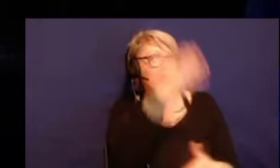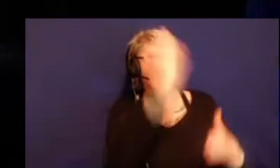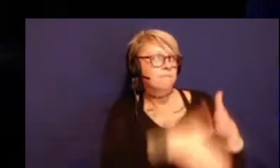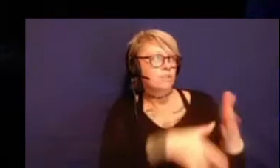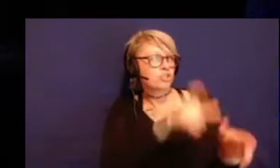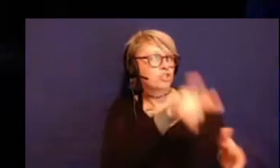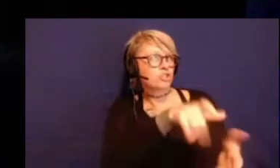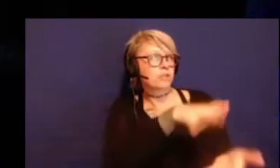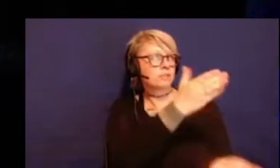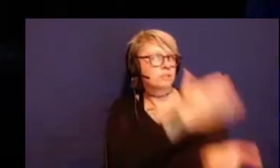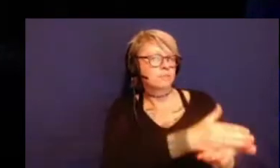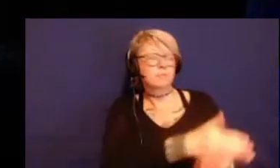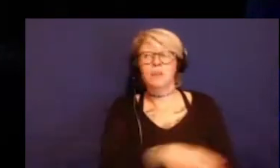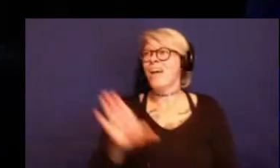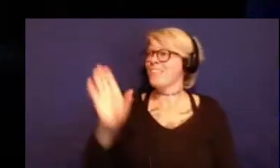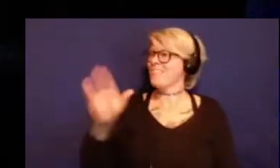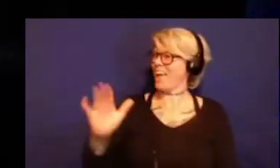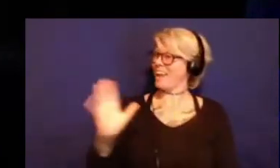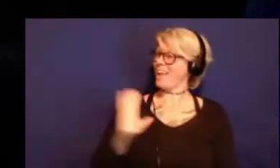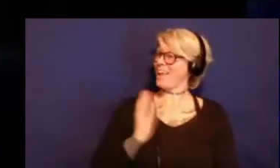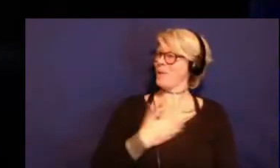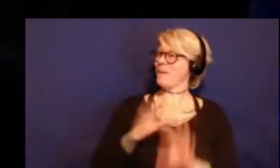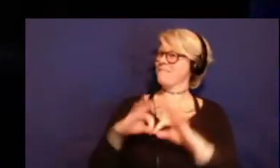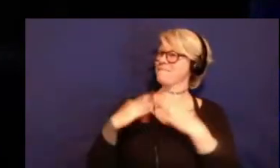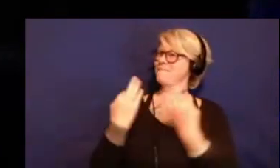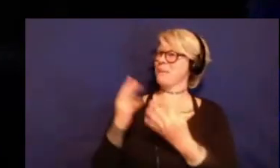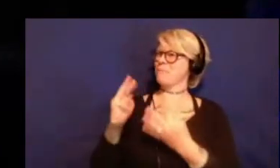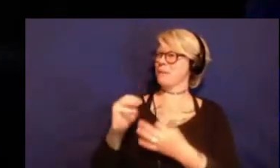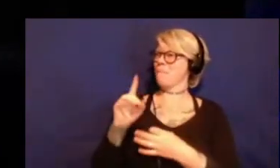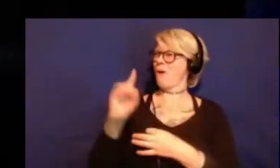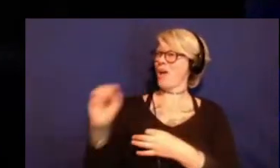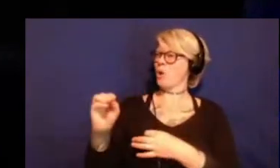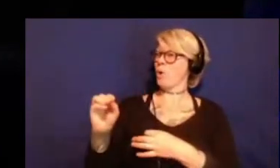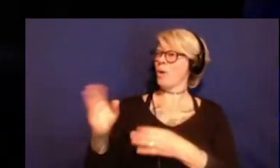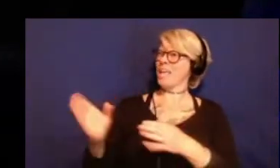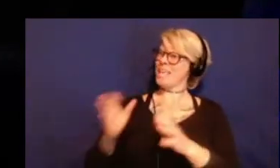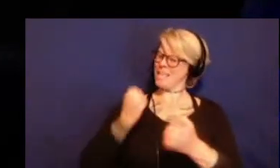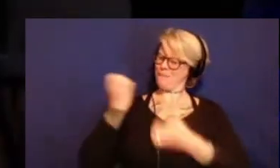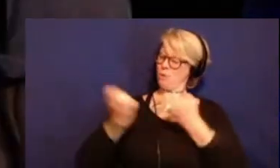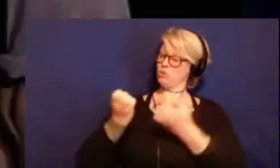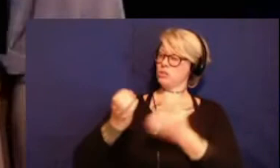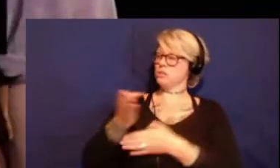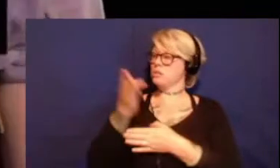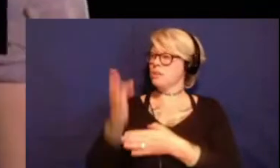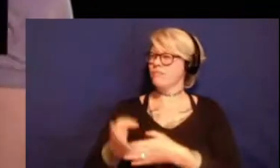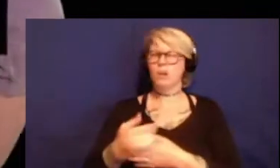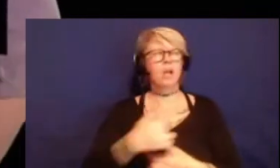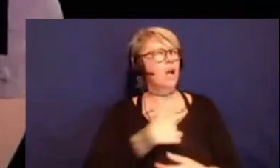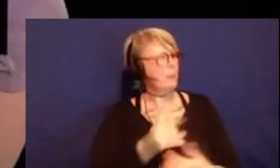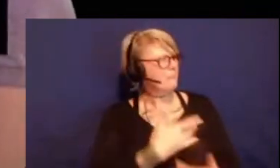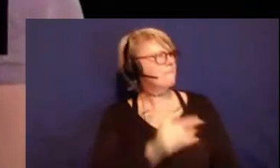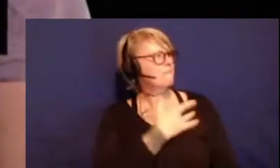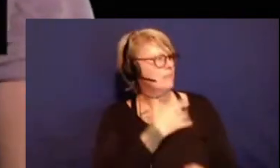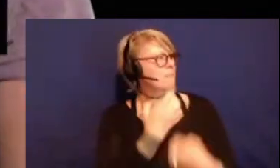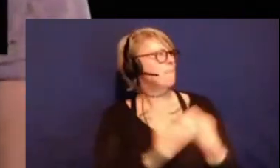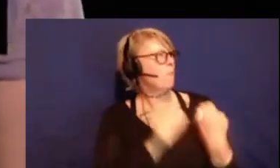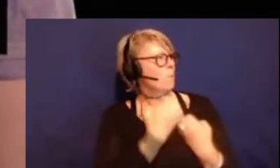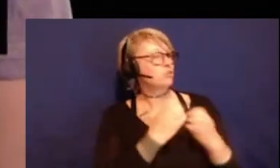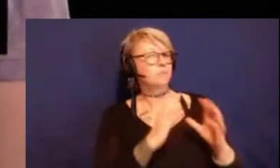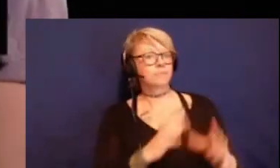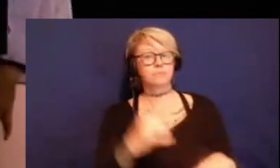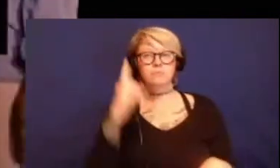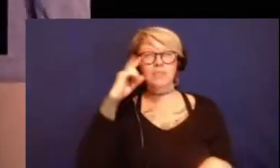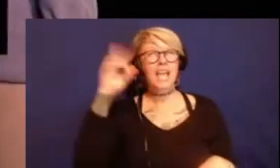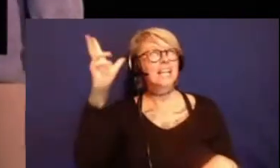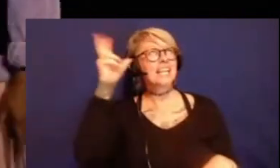motto. Emotions? Never. I'm fucking emotional. I can hear you close that little curtain in your brain window when I